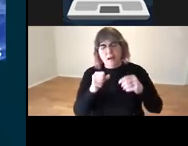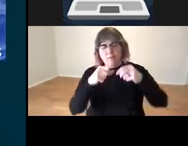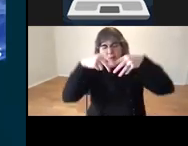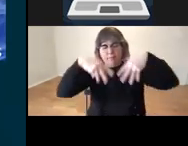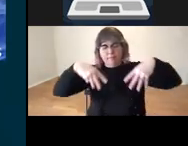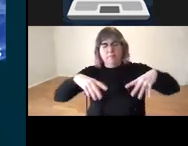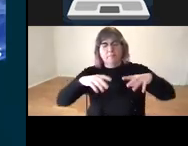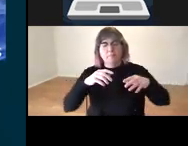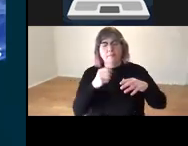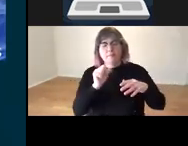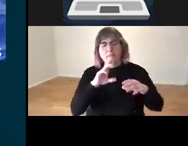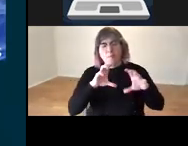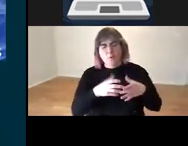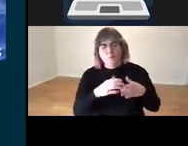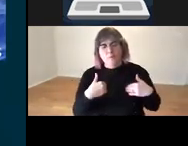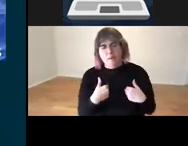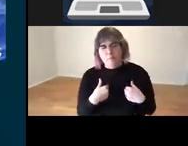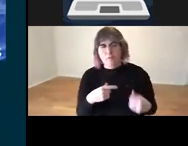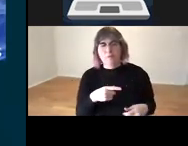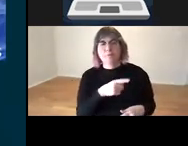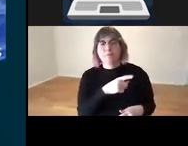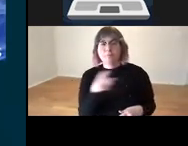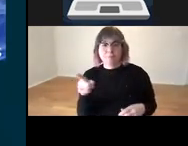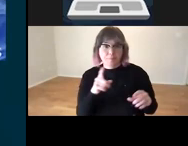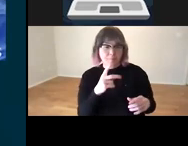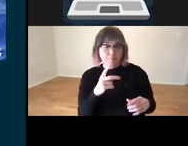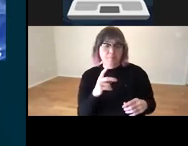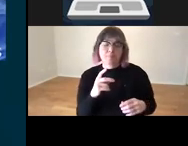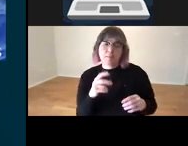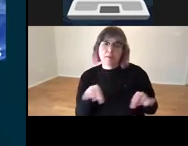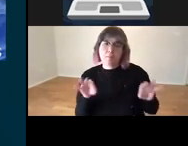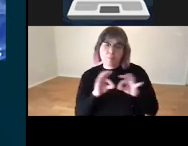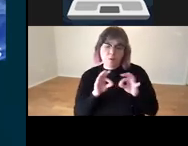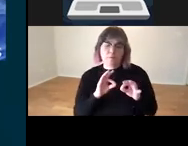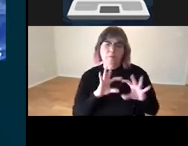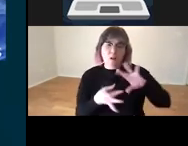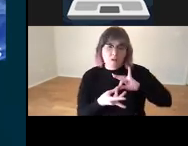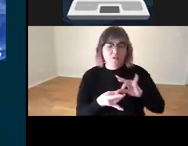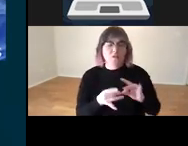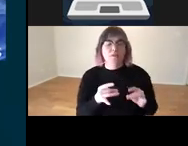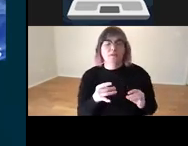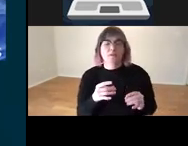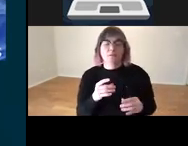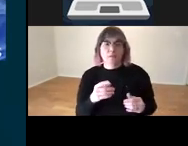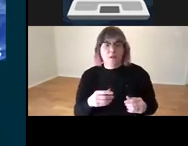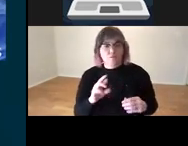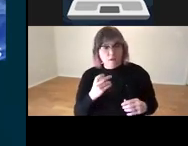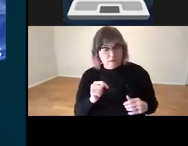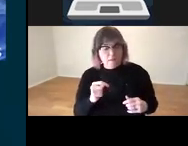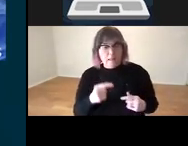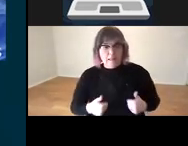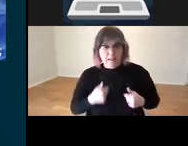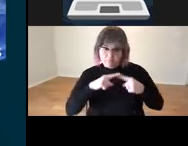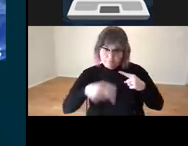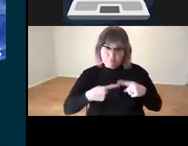animals. And these species are really ecologically important to Hawaii. They're resident species, so they occur here year round.